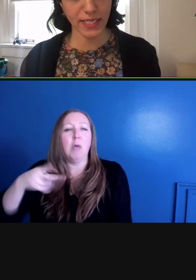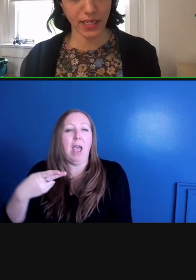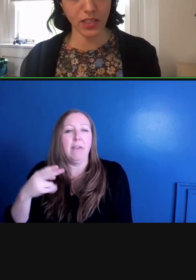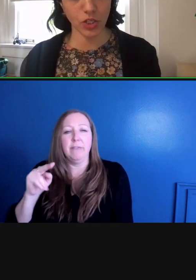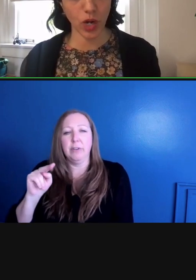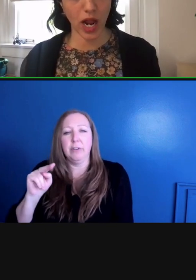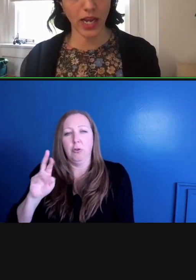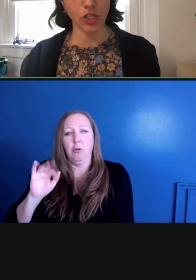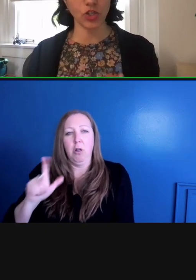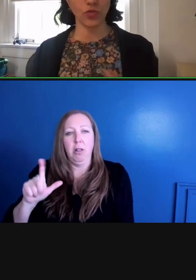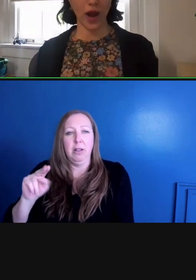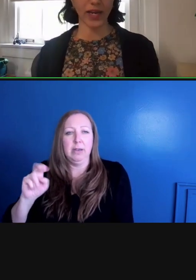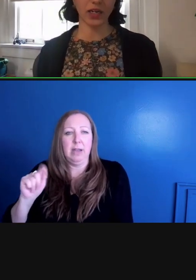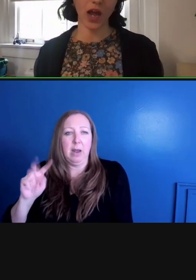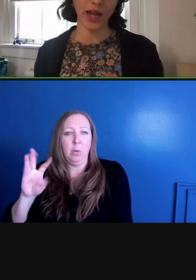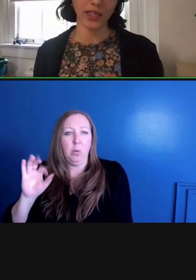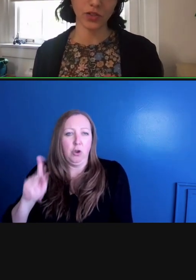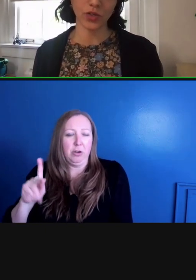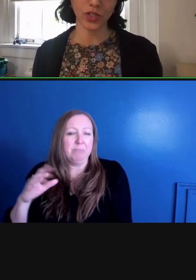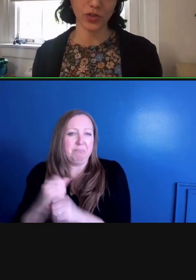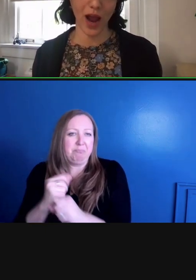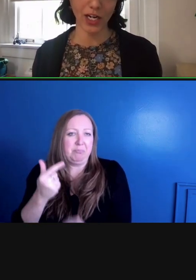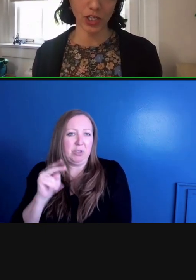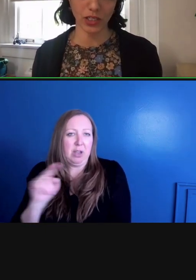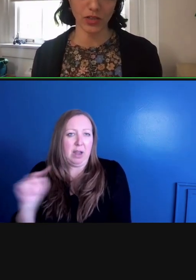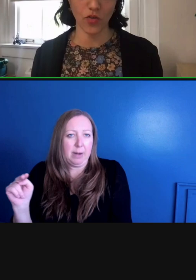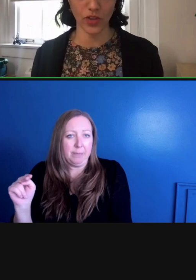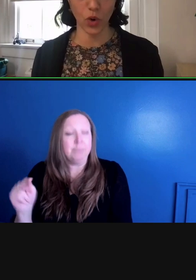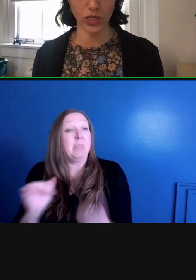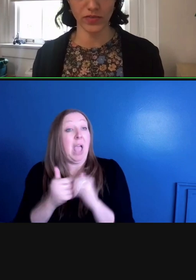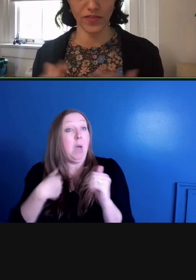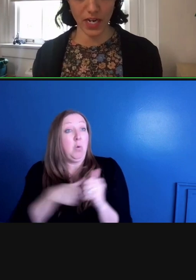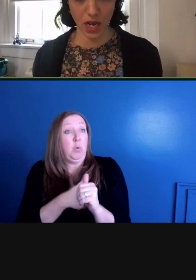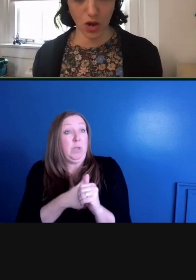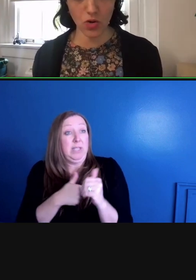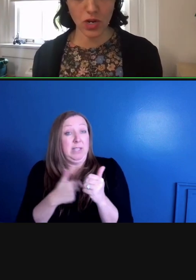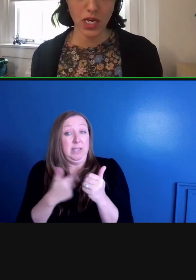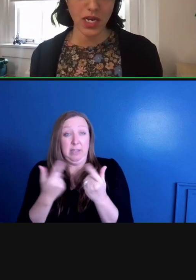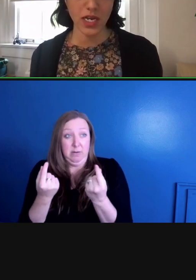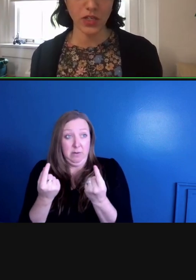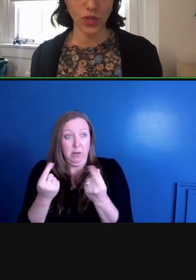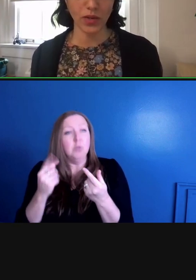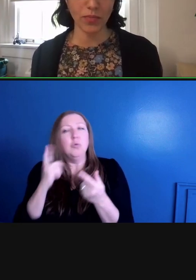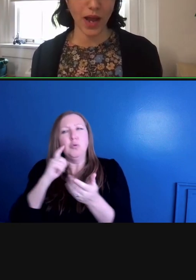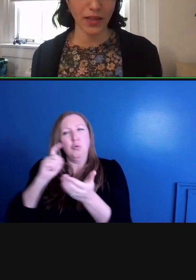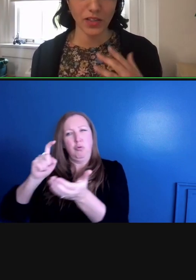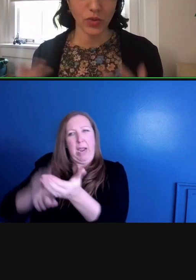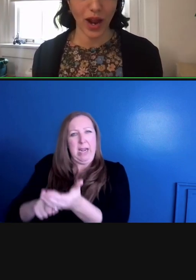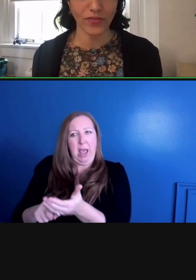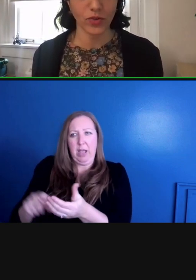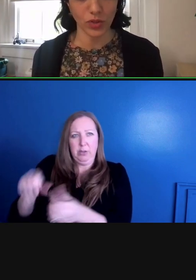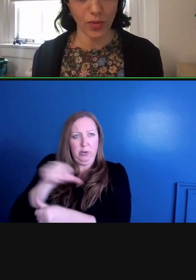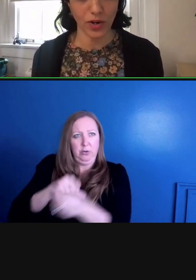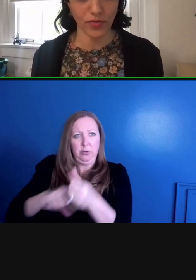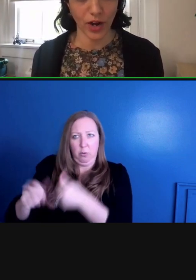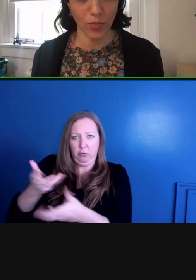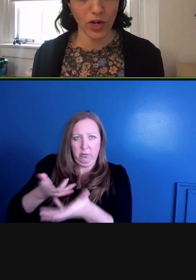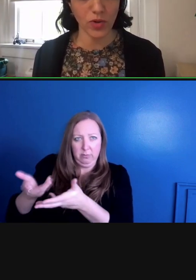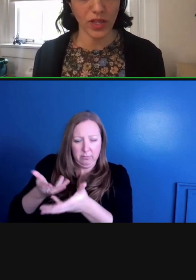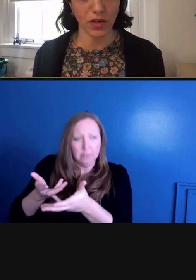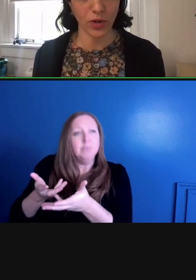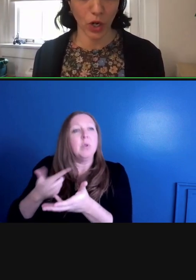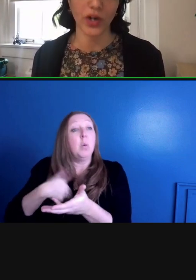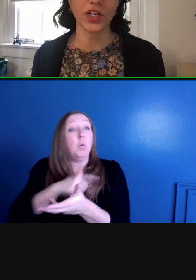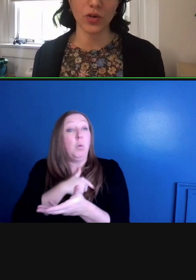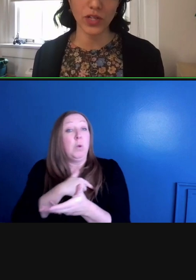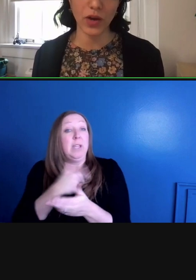What we did to try to recognize social interactions over the course of a video is we combine this graph neural network framework